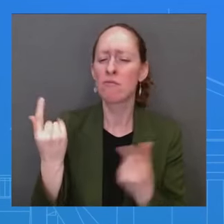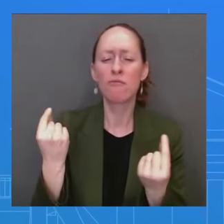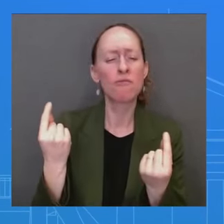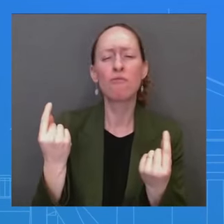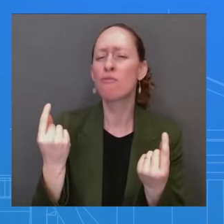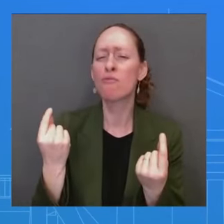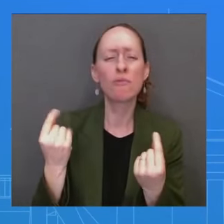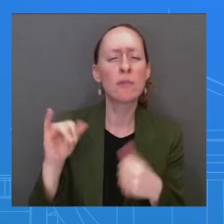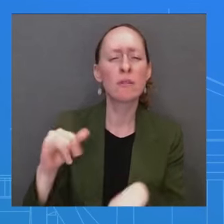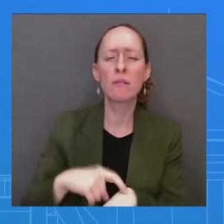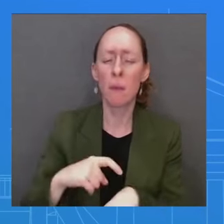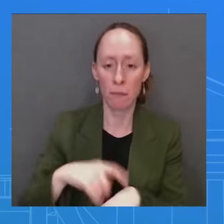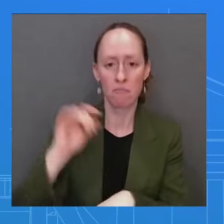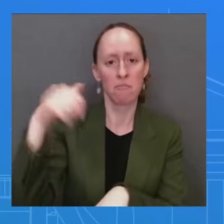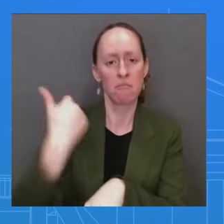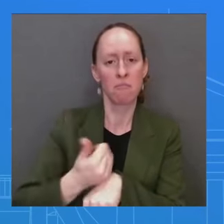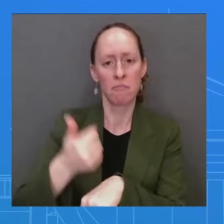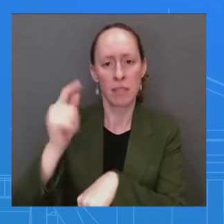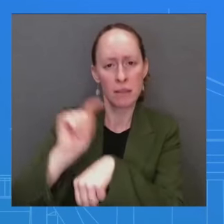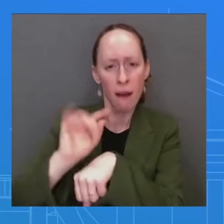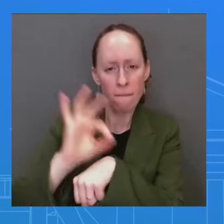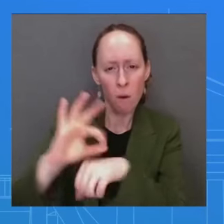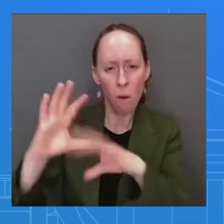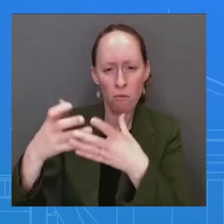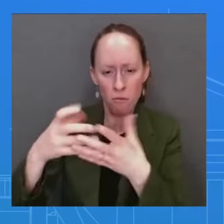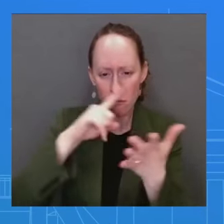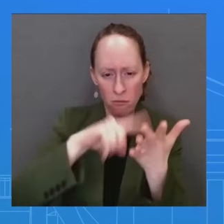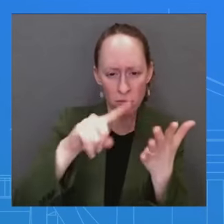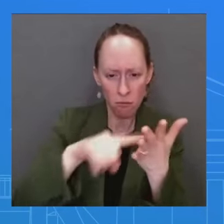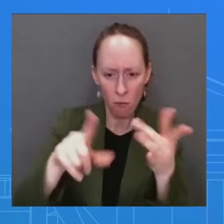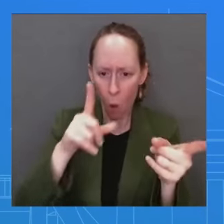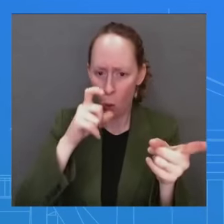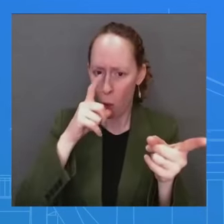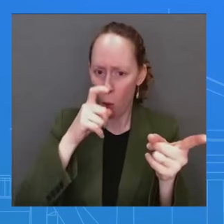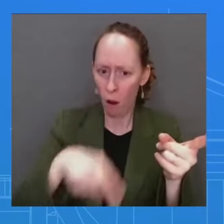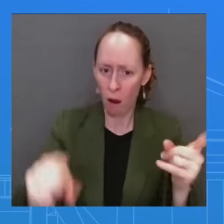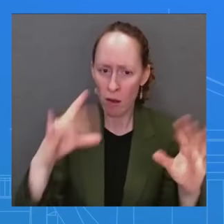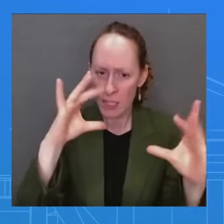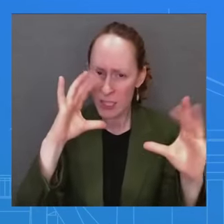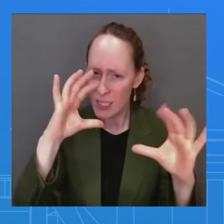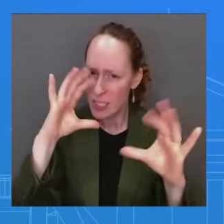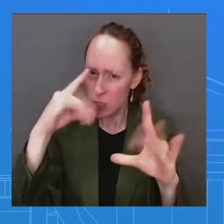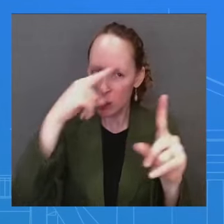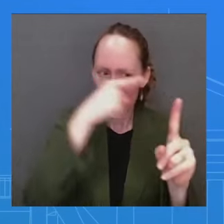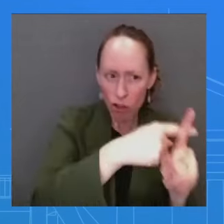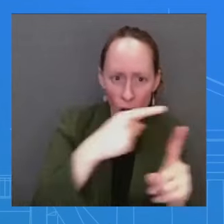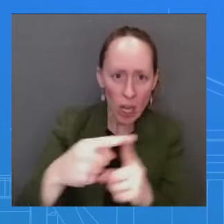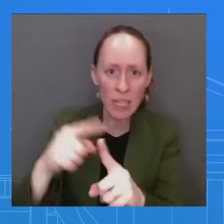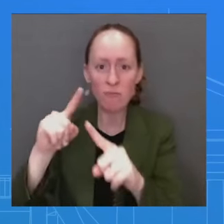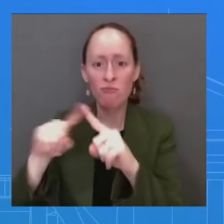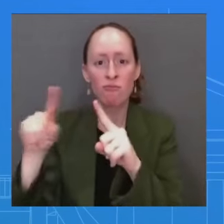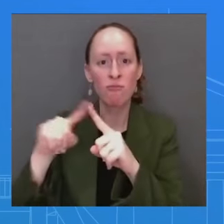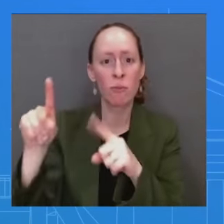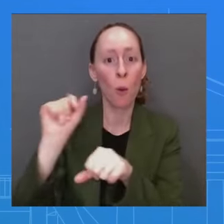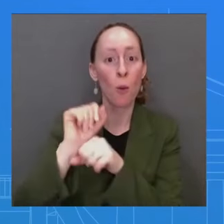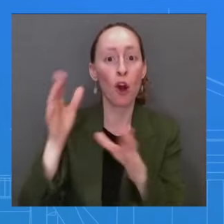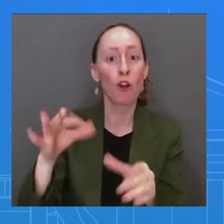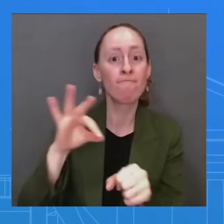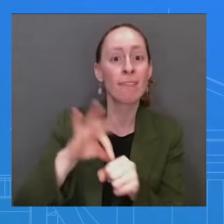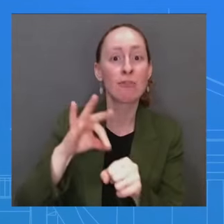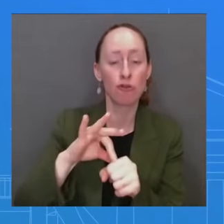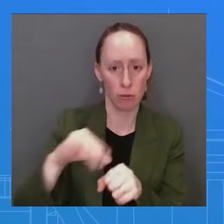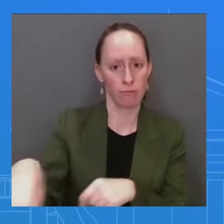target election workers. And yesterday, the DOJ actually released information highlighting the work its civil rights, criminal justice, and national